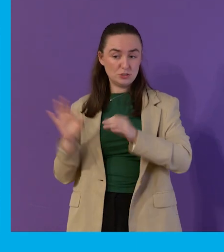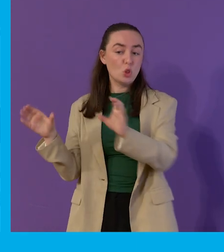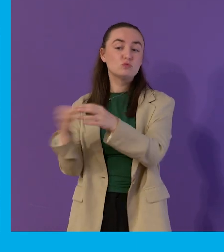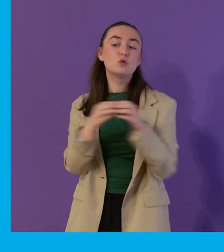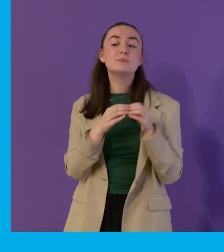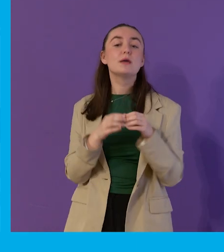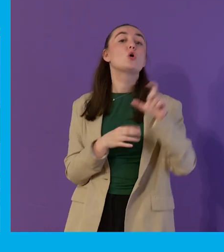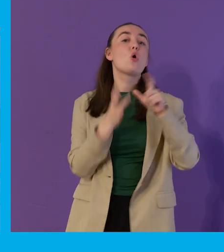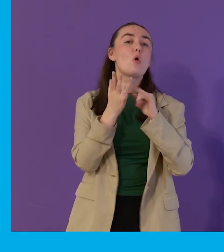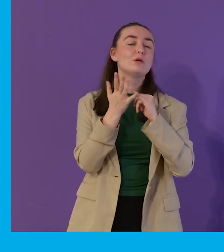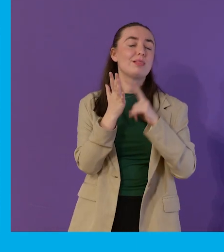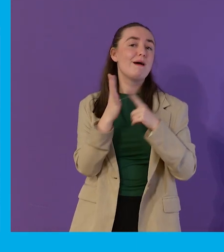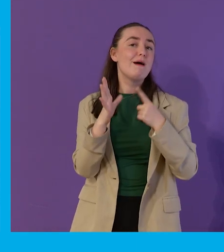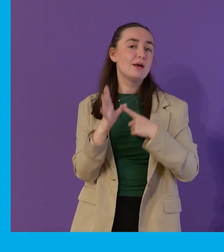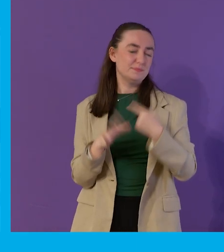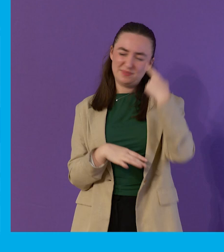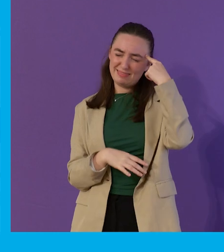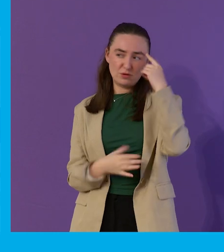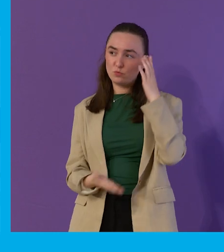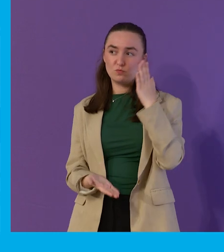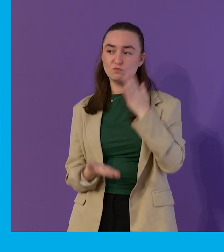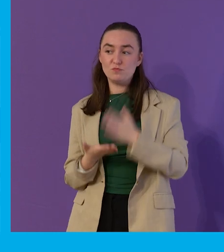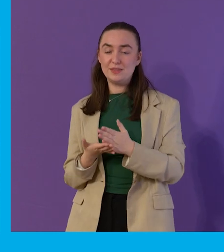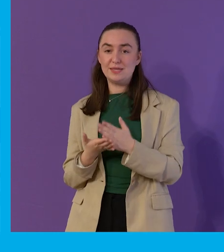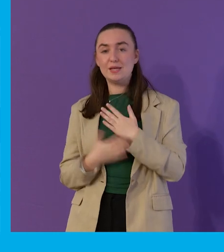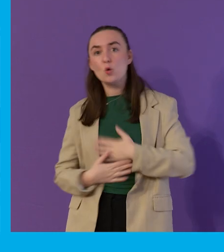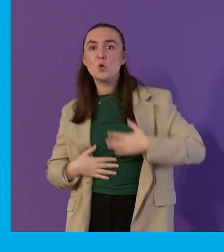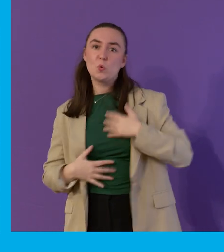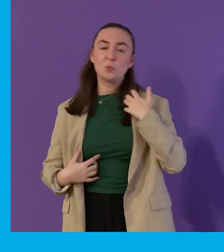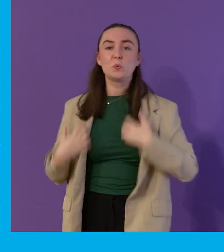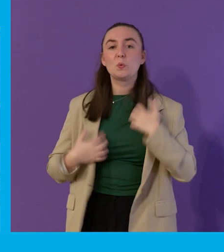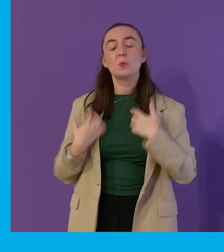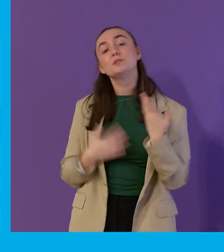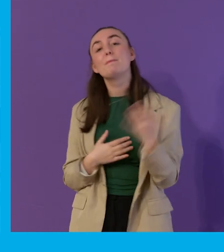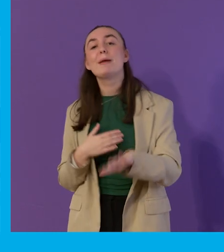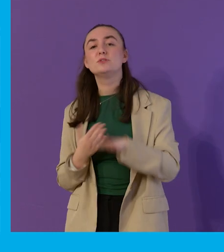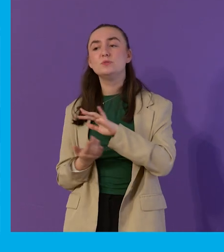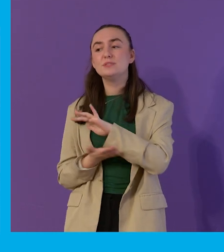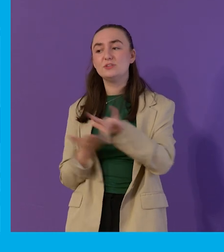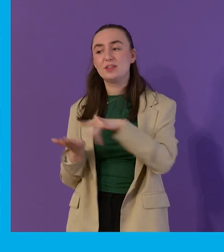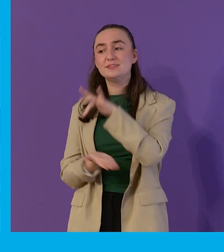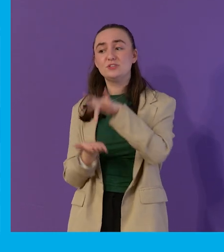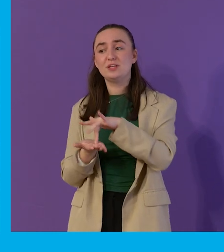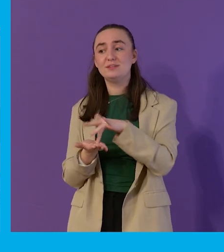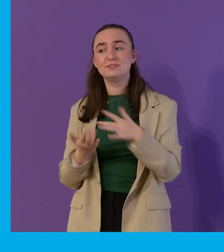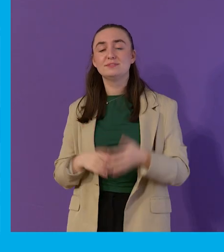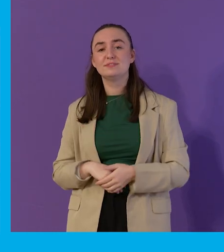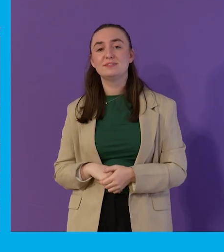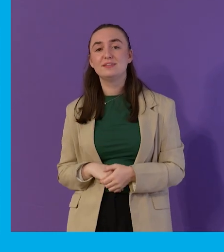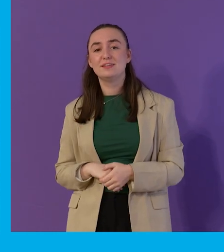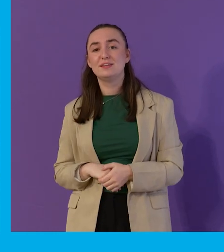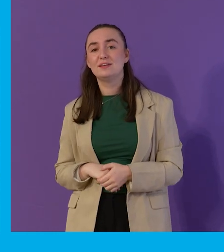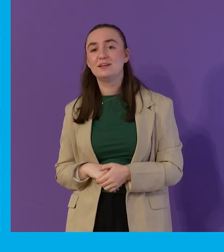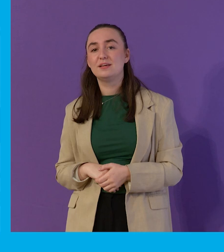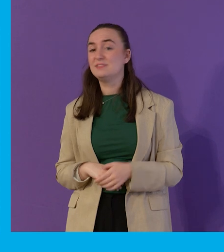COSLA, there's not really an enthusiasm to return to regionalisation, and there's not really an enthusiasm for